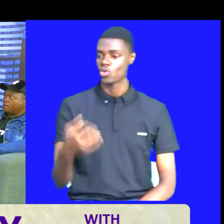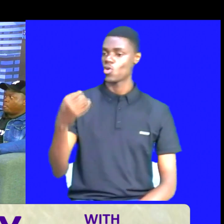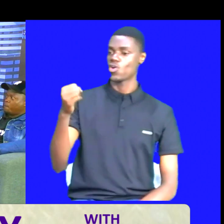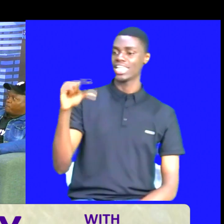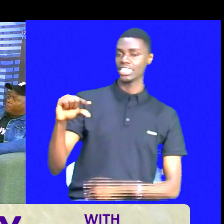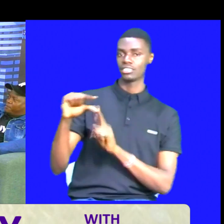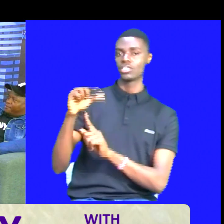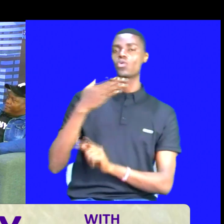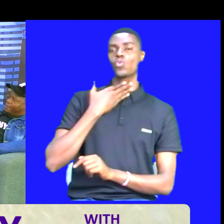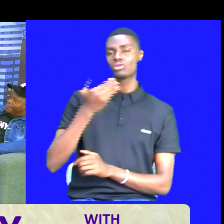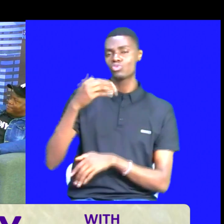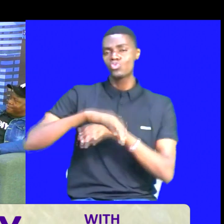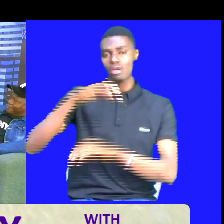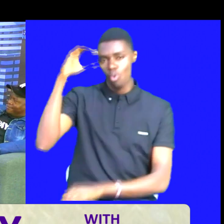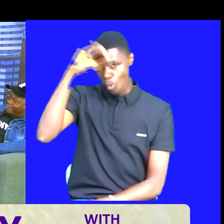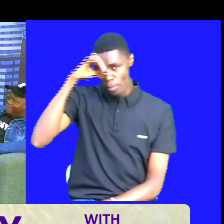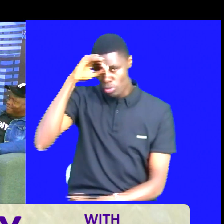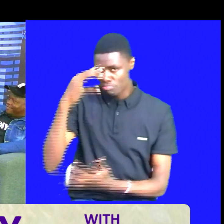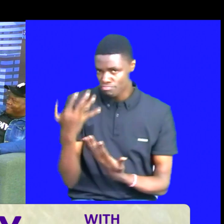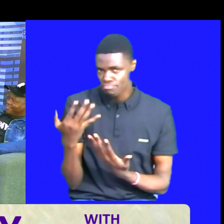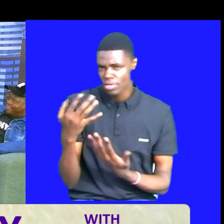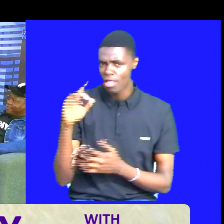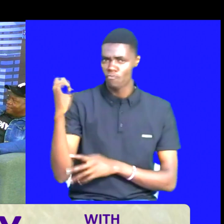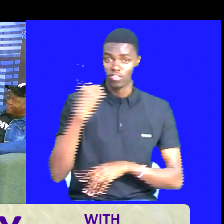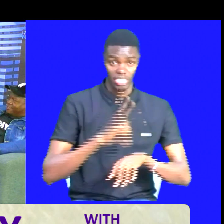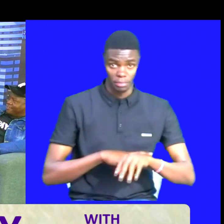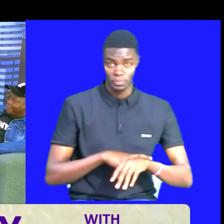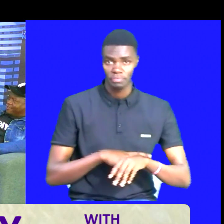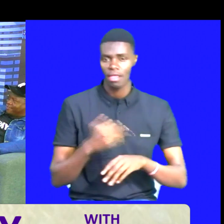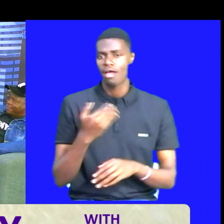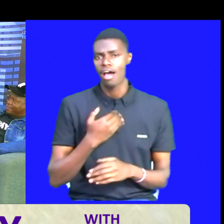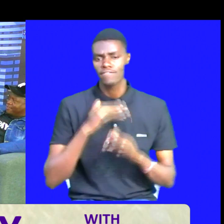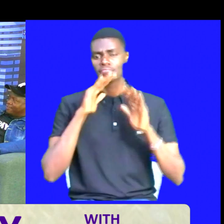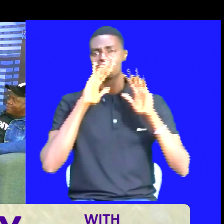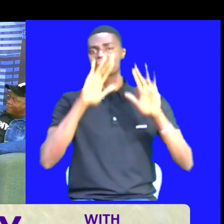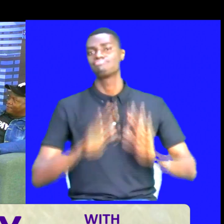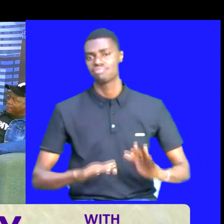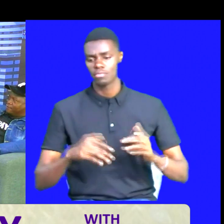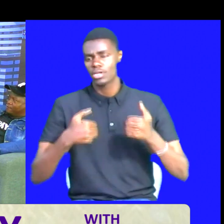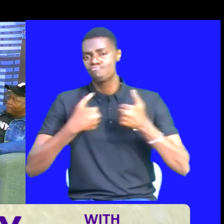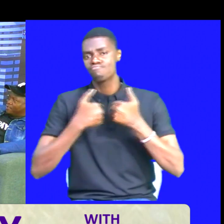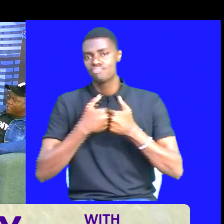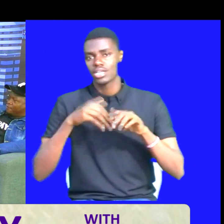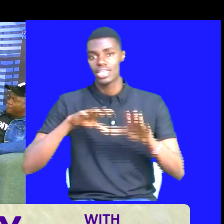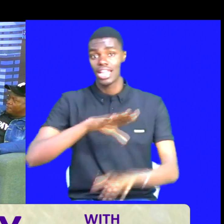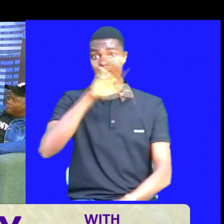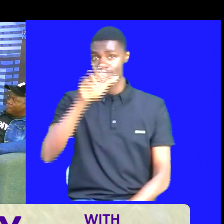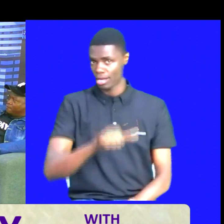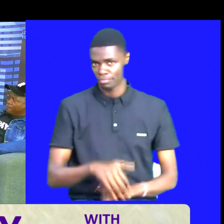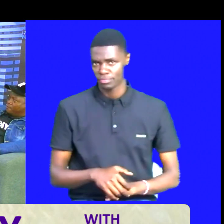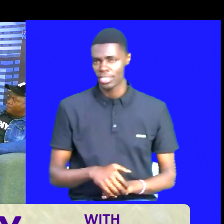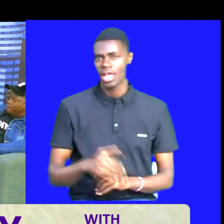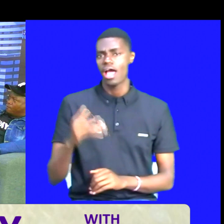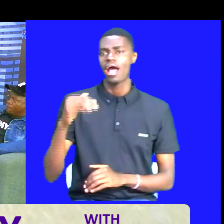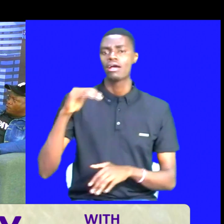I would like just to get your opinion on the fact that for the first time having such an important tournament in Africa, getting